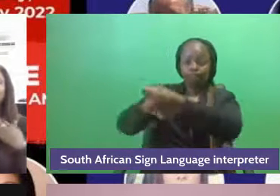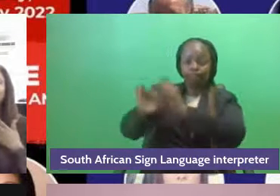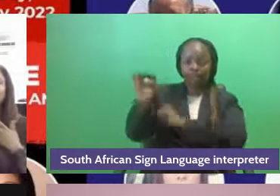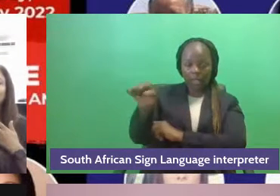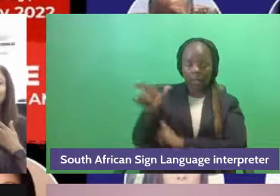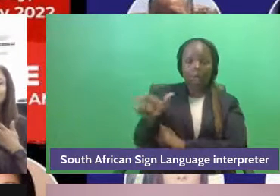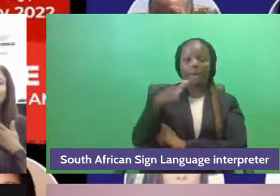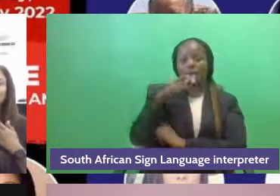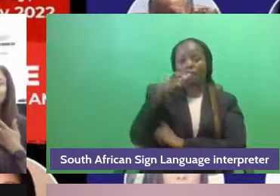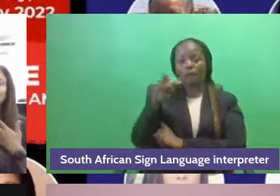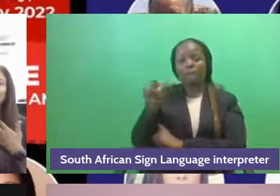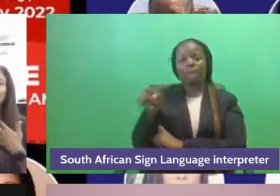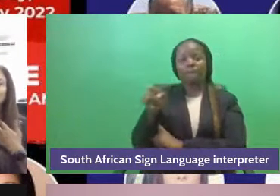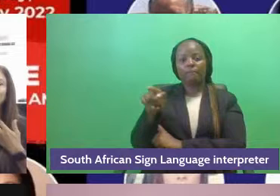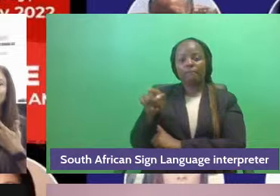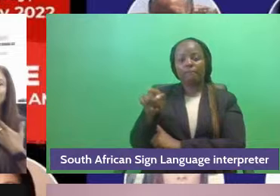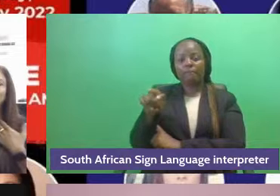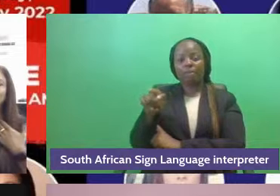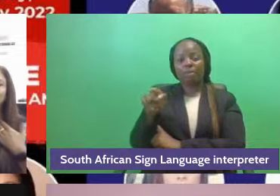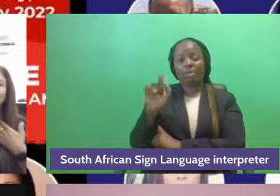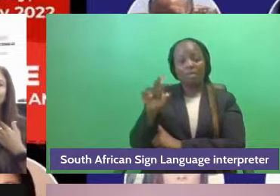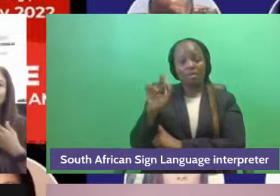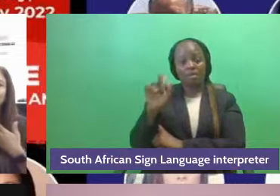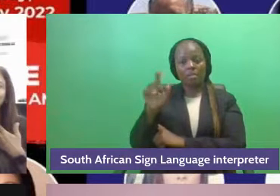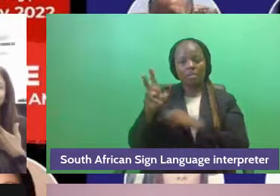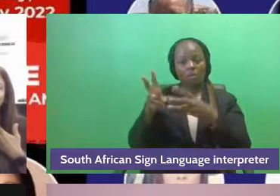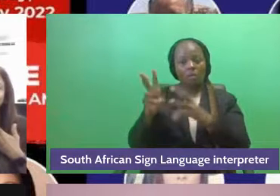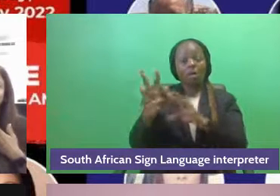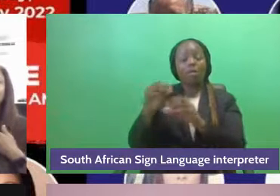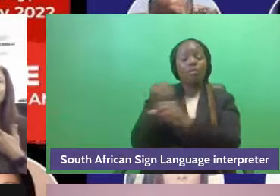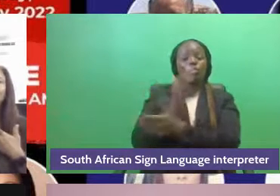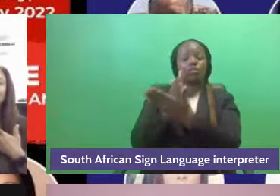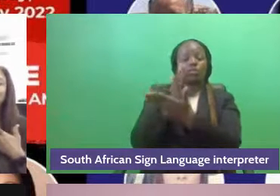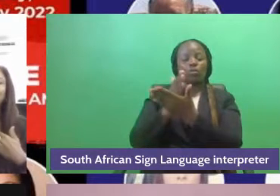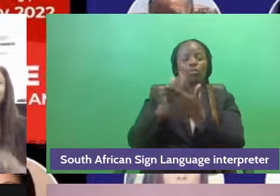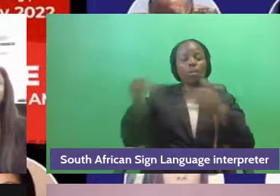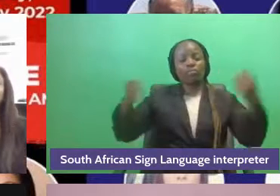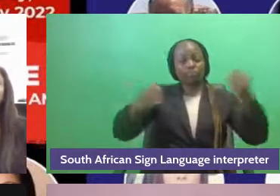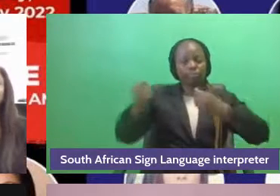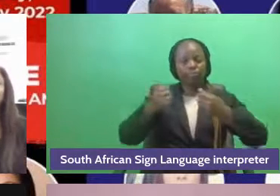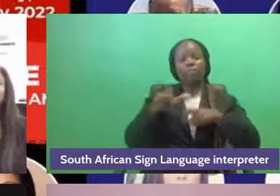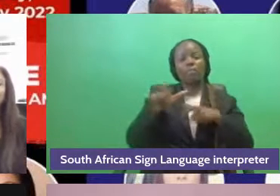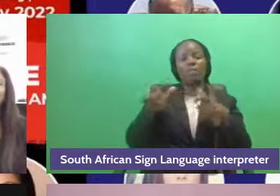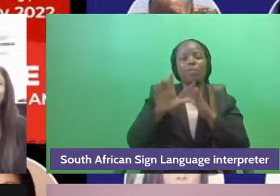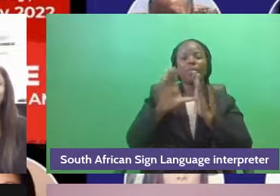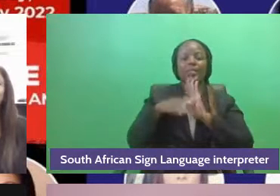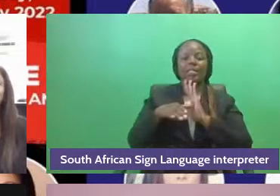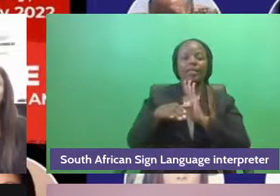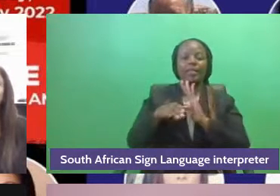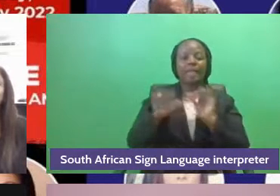and that would pave the way to accessibility to employment opportunities. And